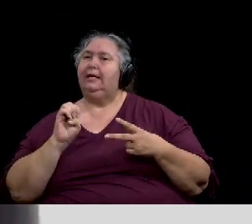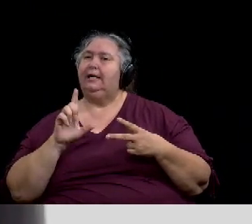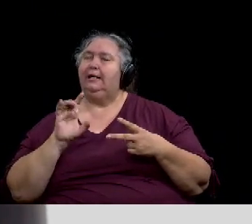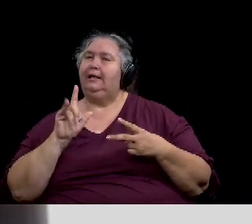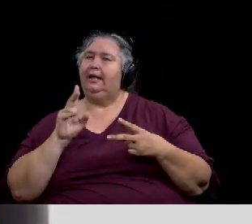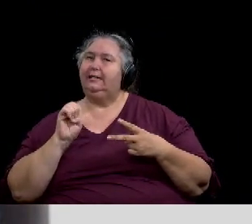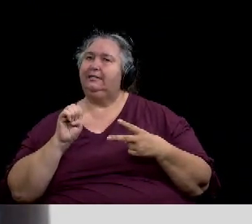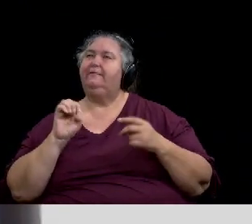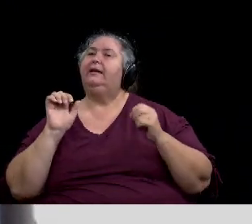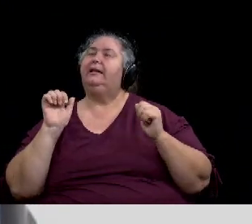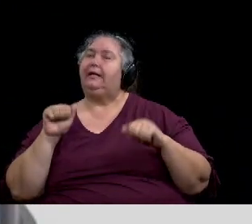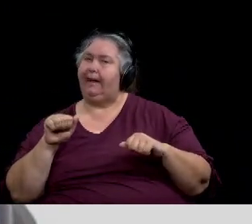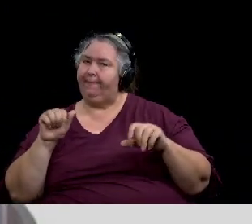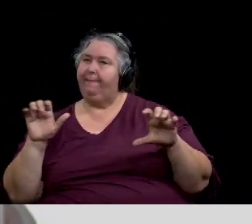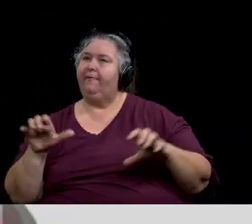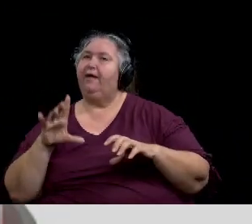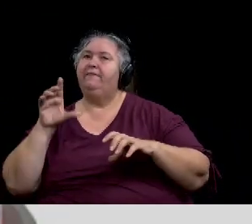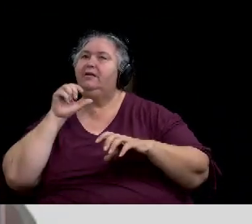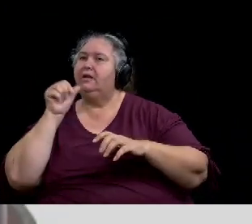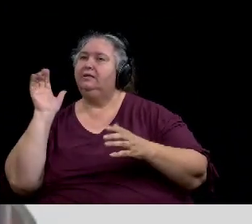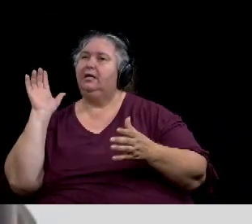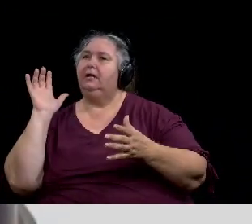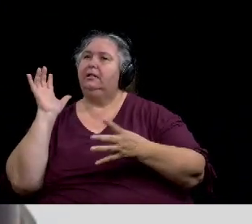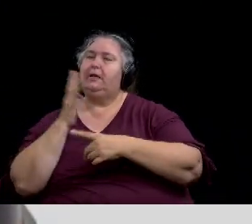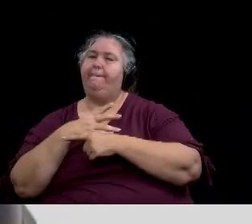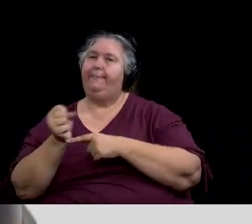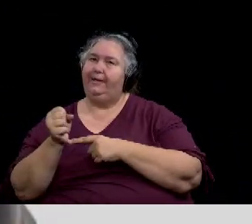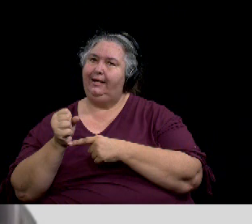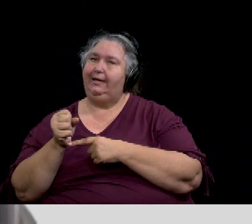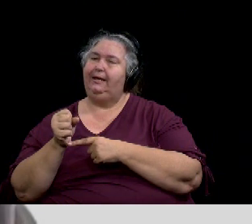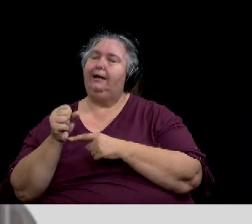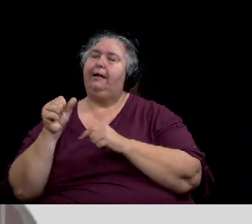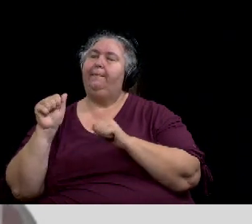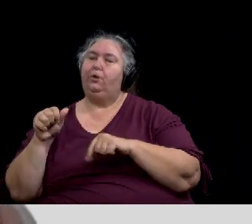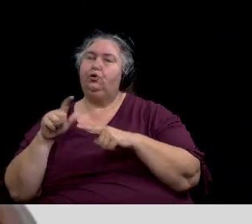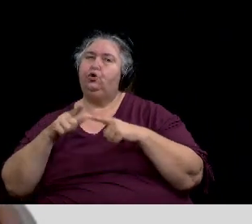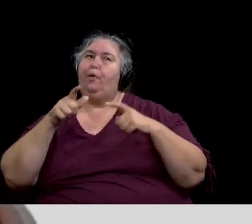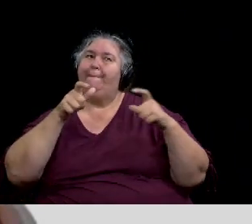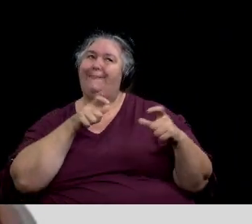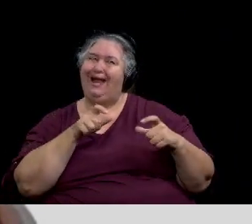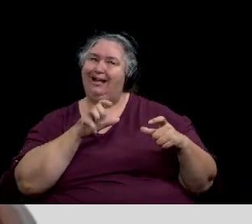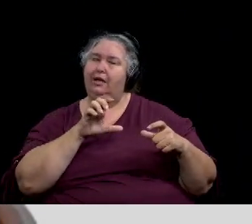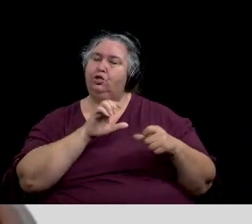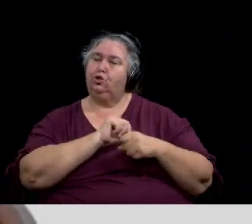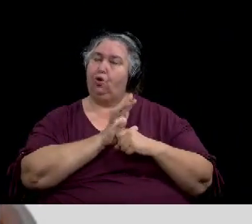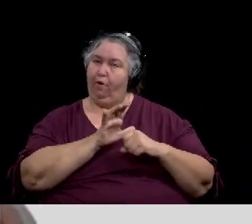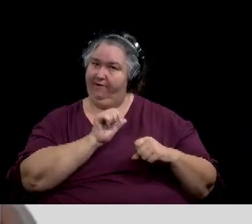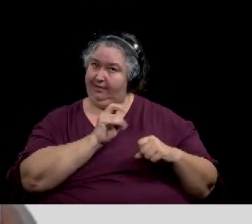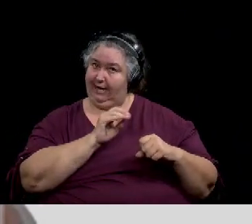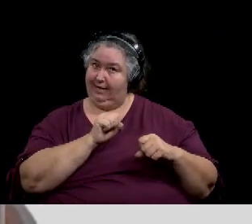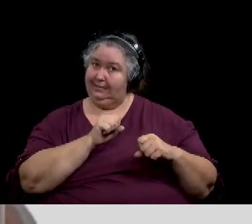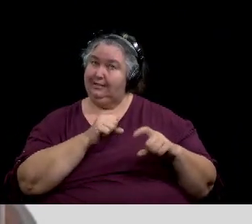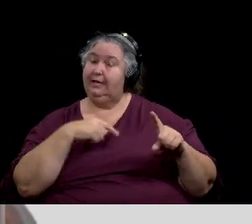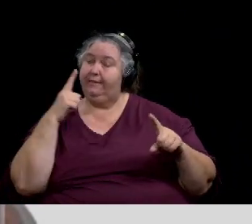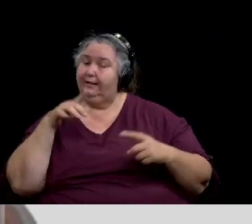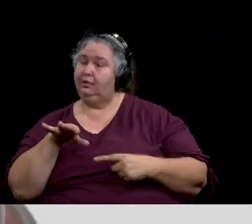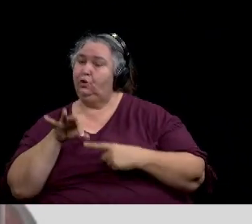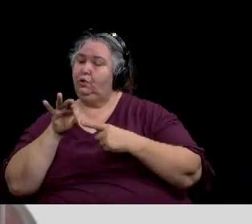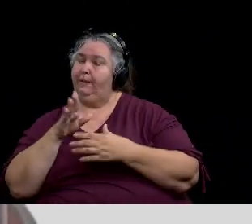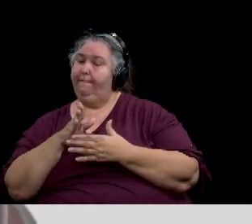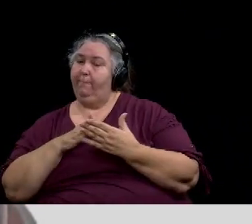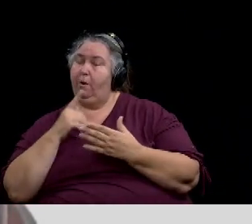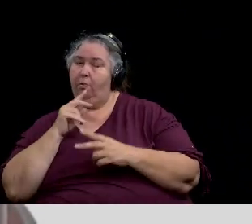can be performed if it doesn't deplete our capability to manage COVID patients. And I think that's a unique piece when we look